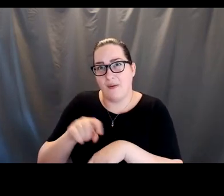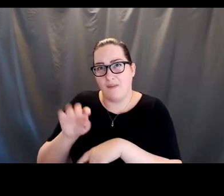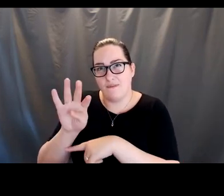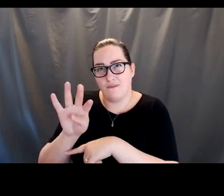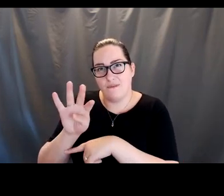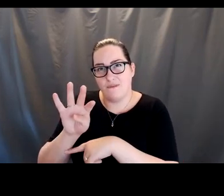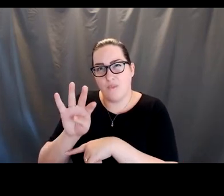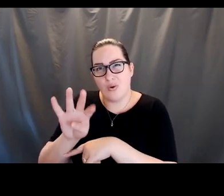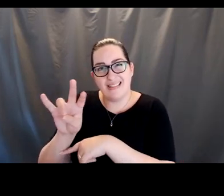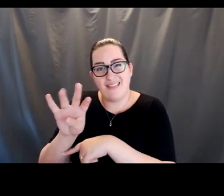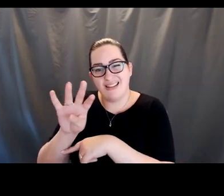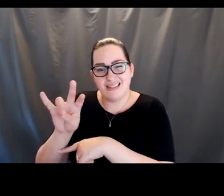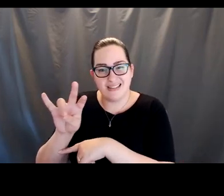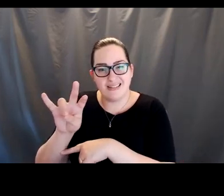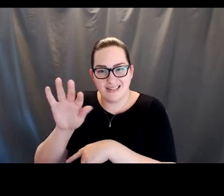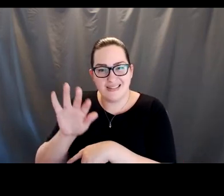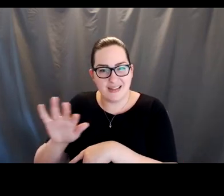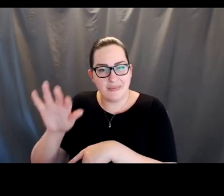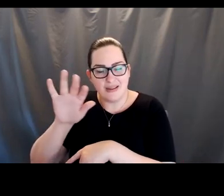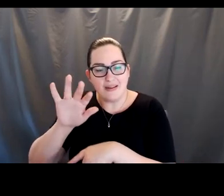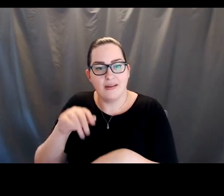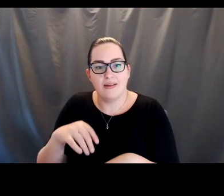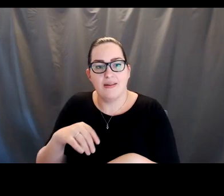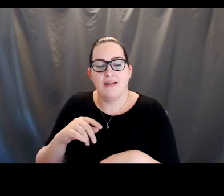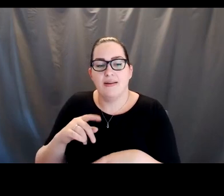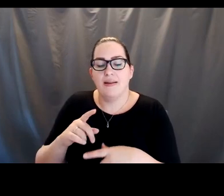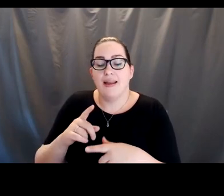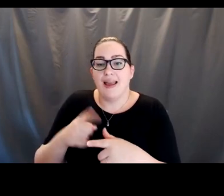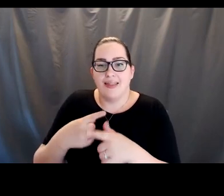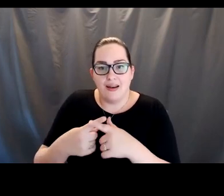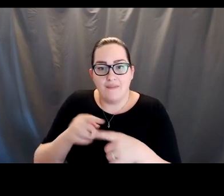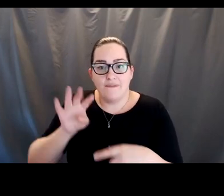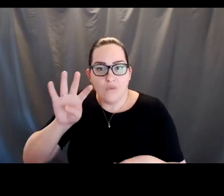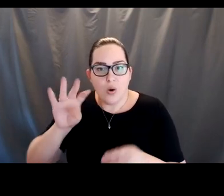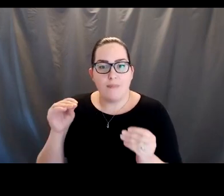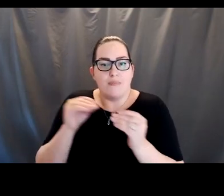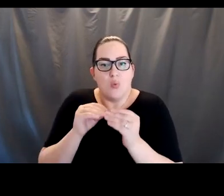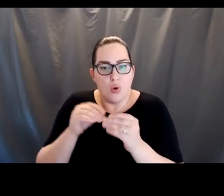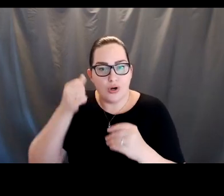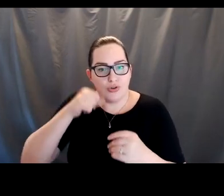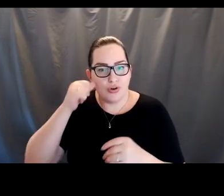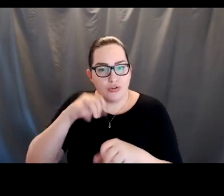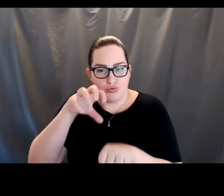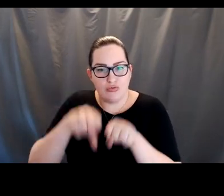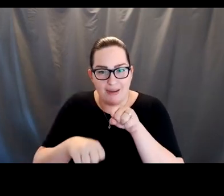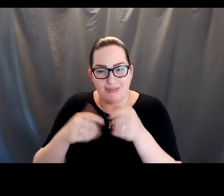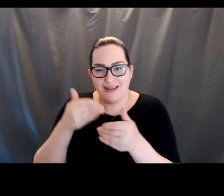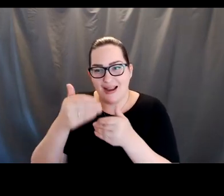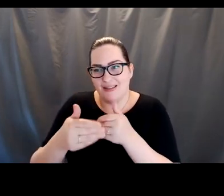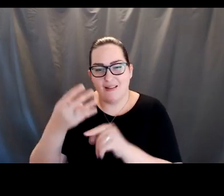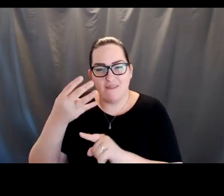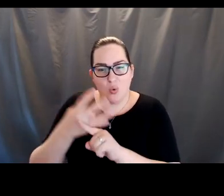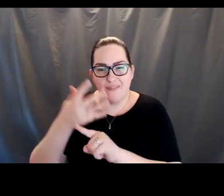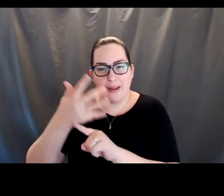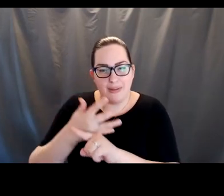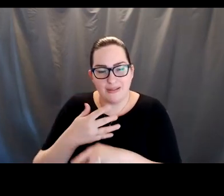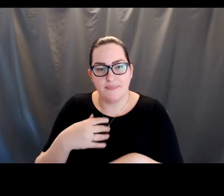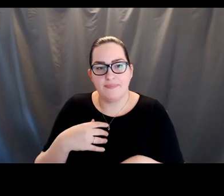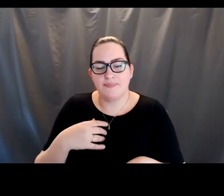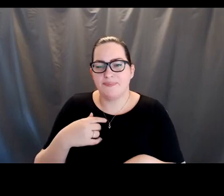January, and 4 more girls were raped in the next 4 or 5 months. And I'm sitting there wondering what the